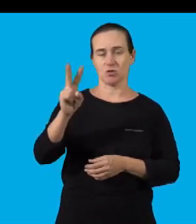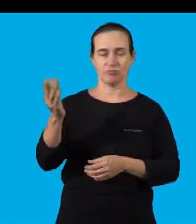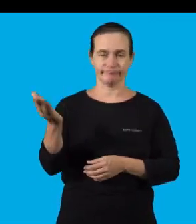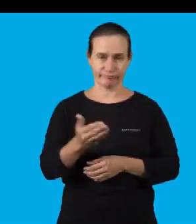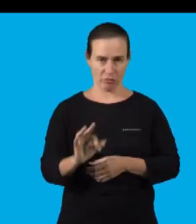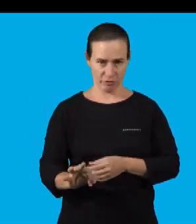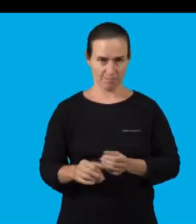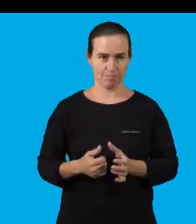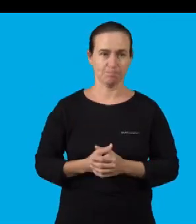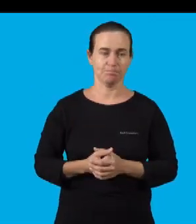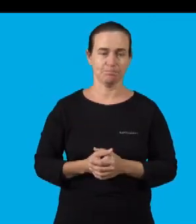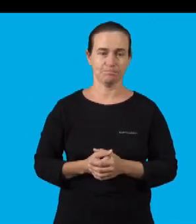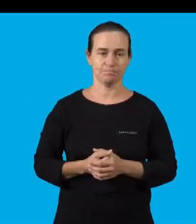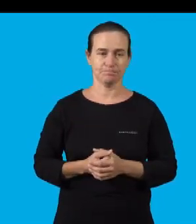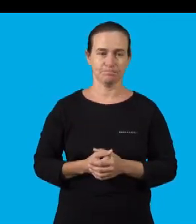22/3.